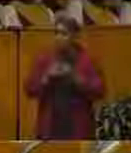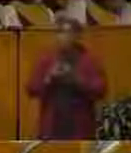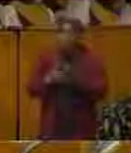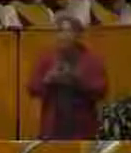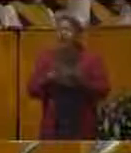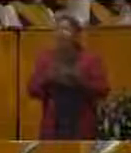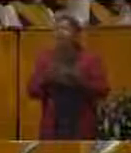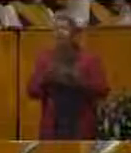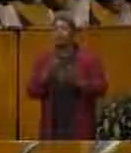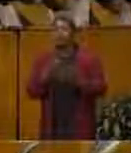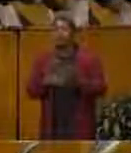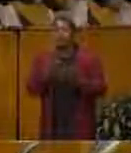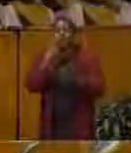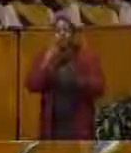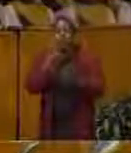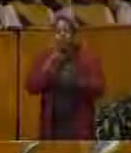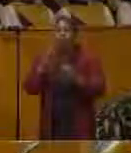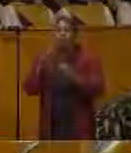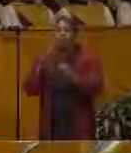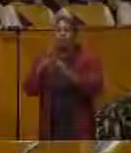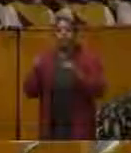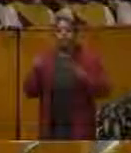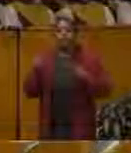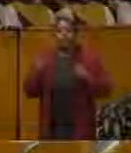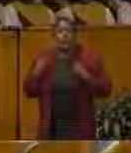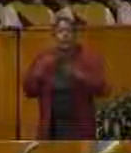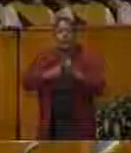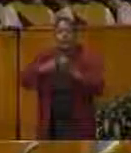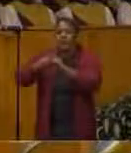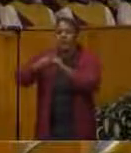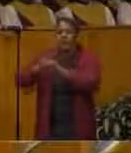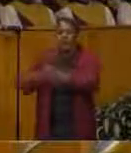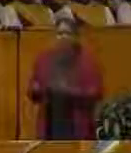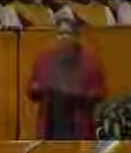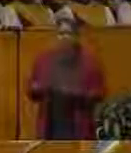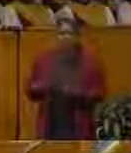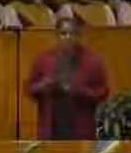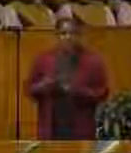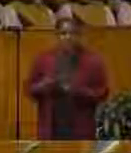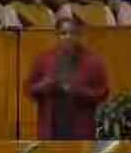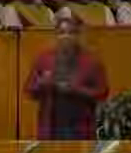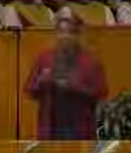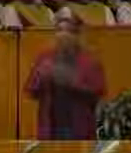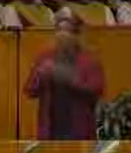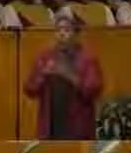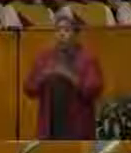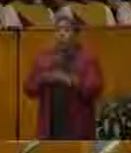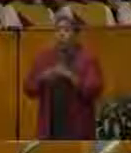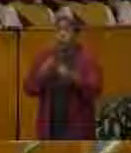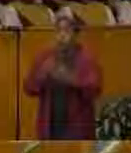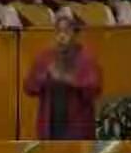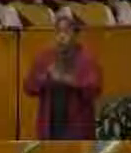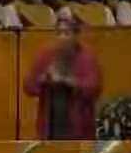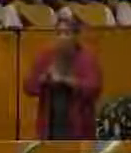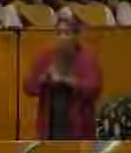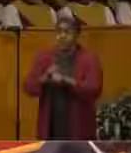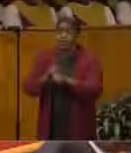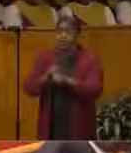How much does it cost to go to your gym every month? What's your New Year's resolution paying for something you don't even go